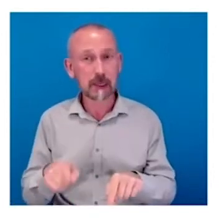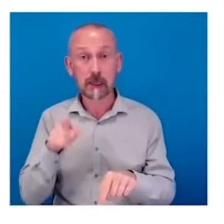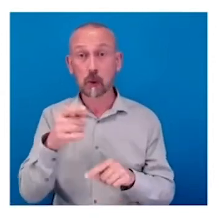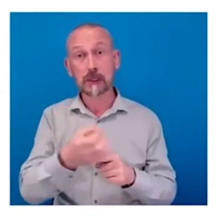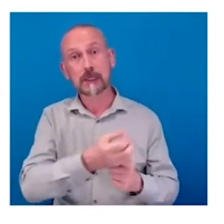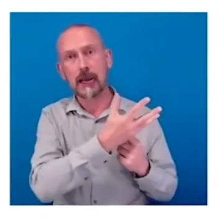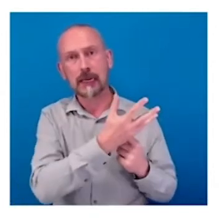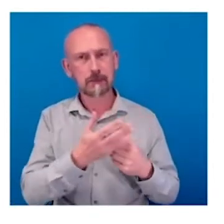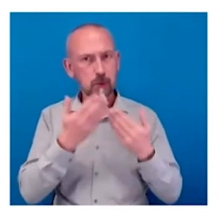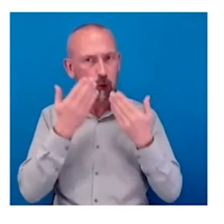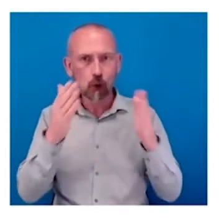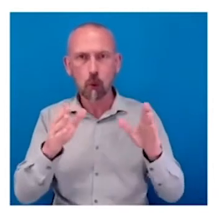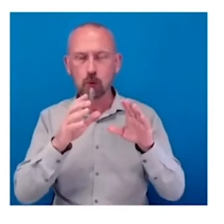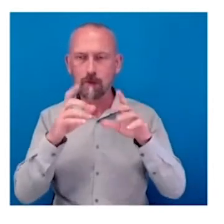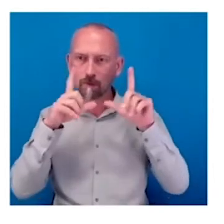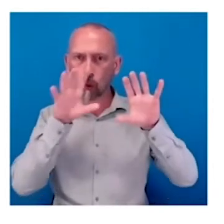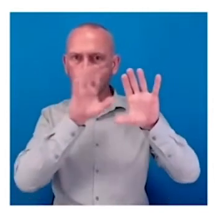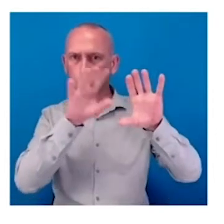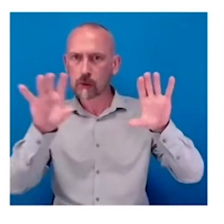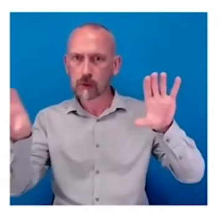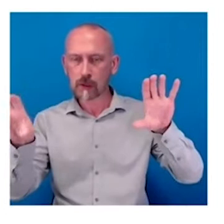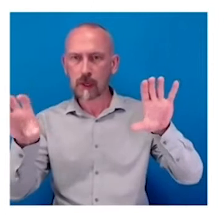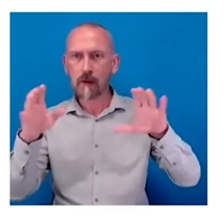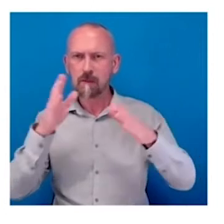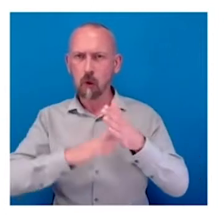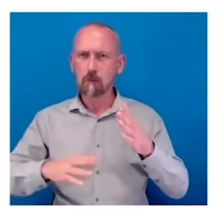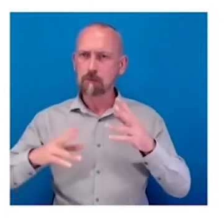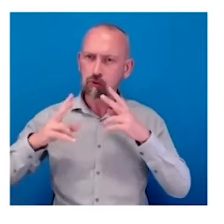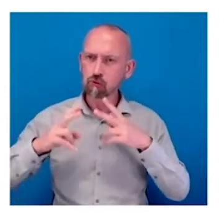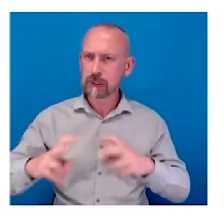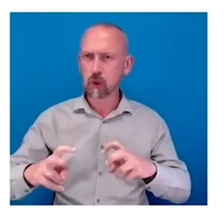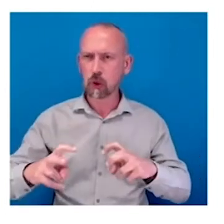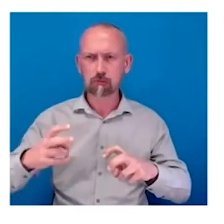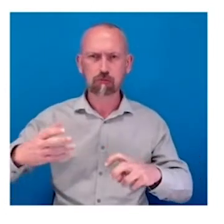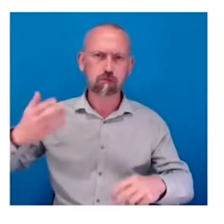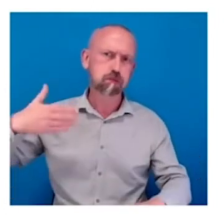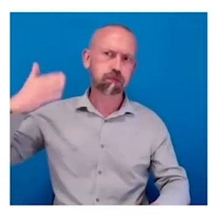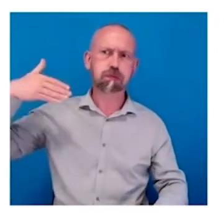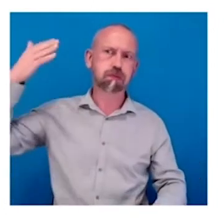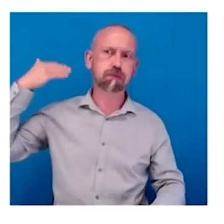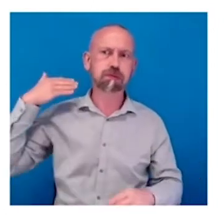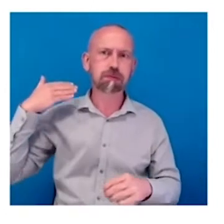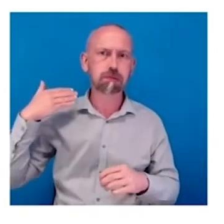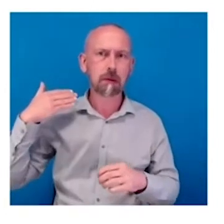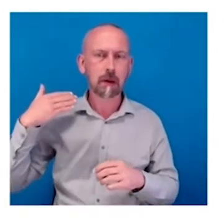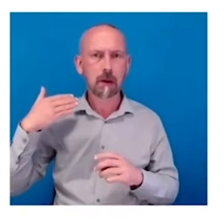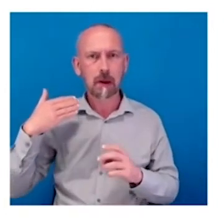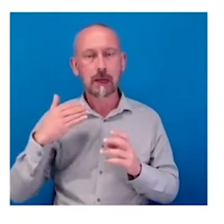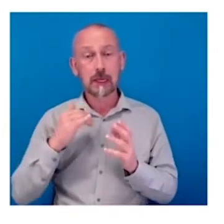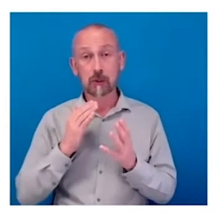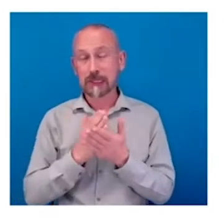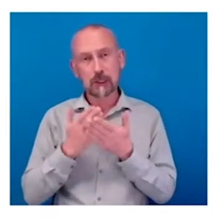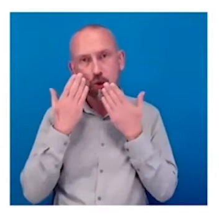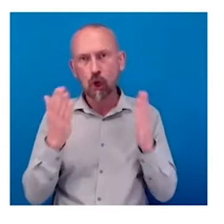photos from research visits that we carried out a good few years ago, which meant it underlies the importance of getting out into the real world with